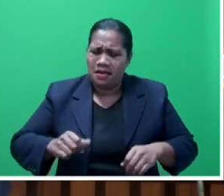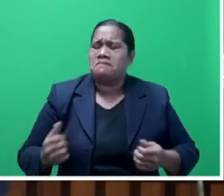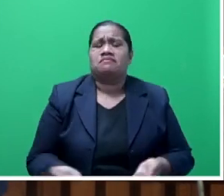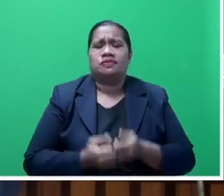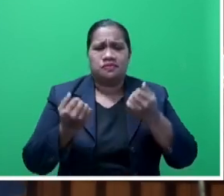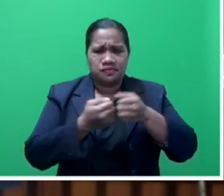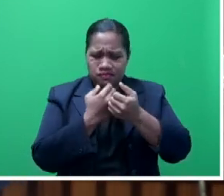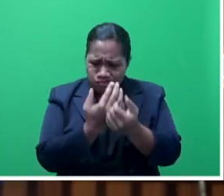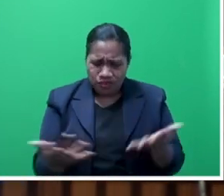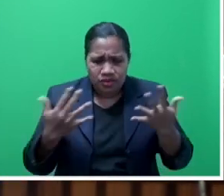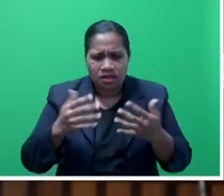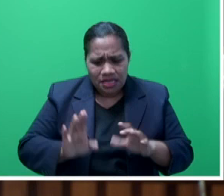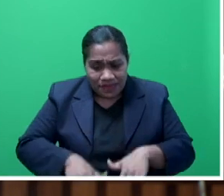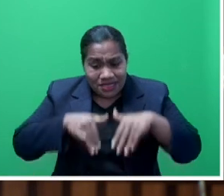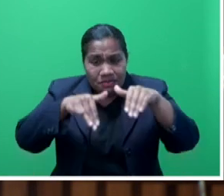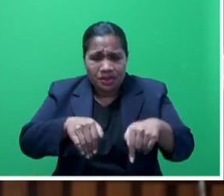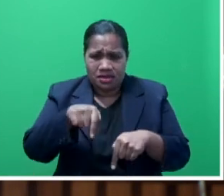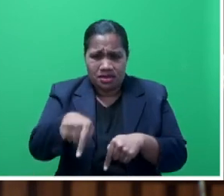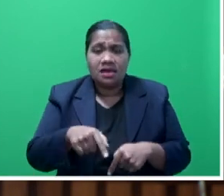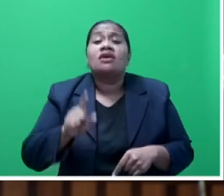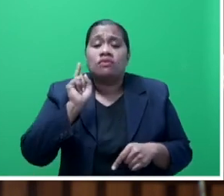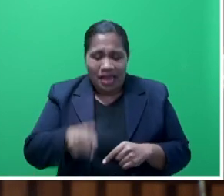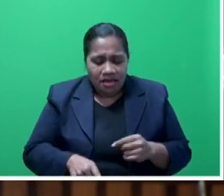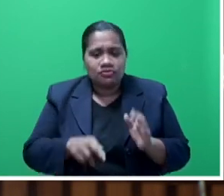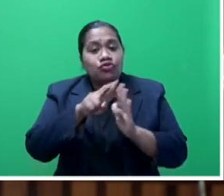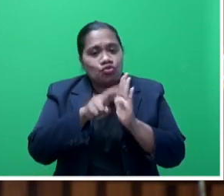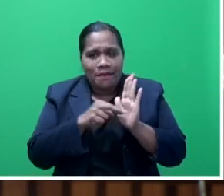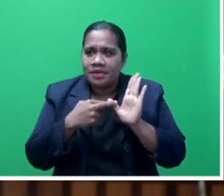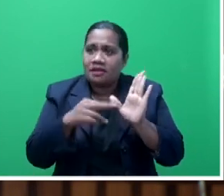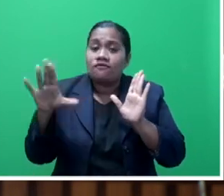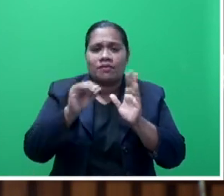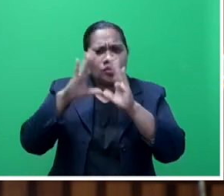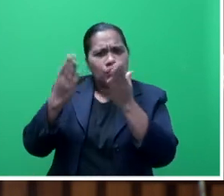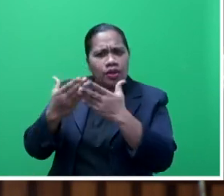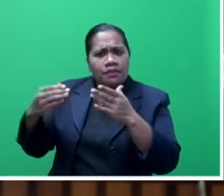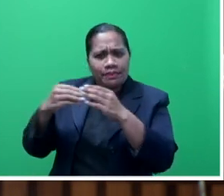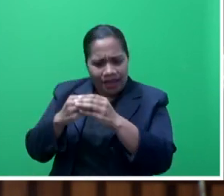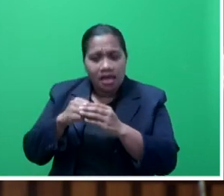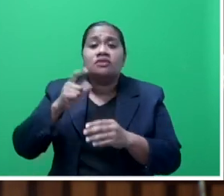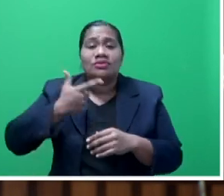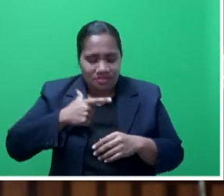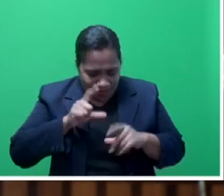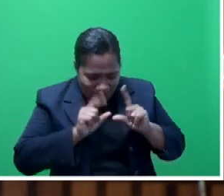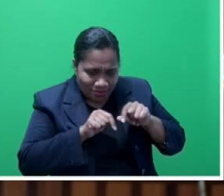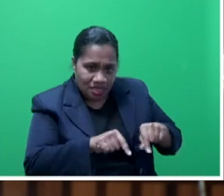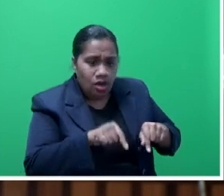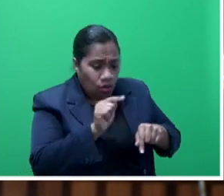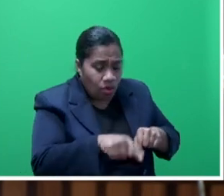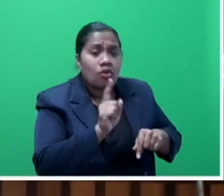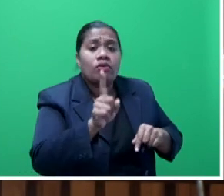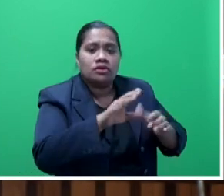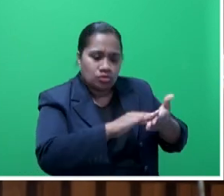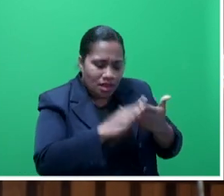Bank. And the reason why the World Bank actually participated is because obviously we're working together with them to get them to help us to get rid of this